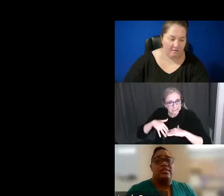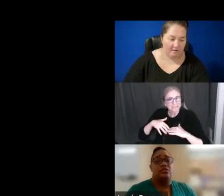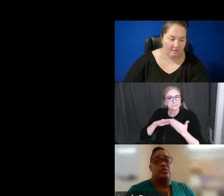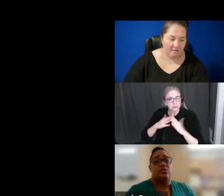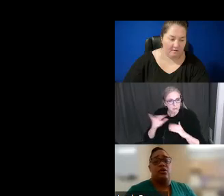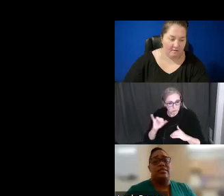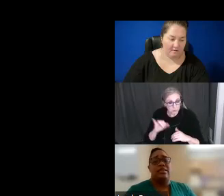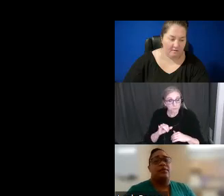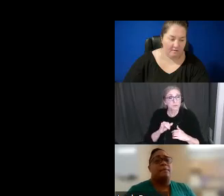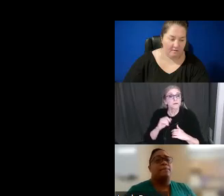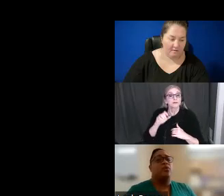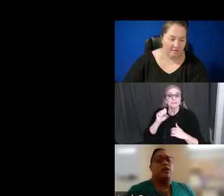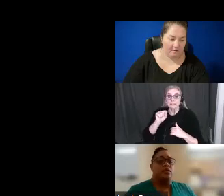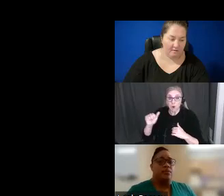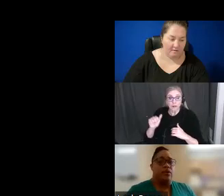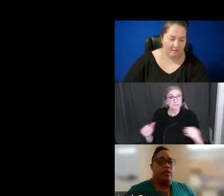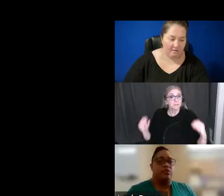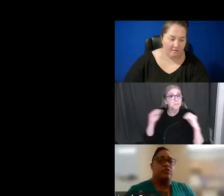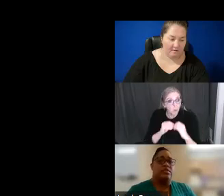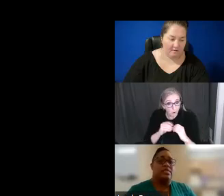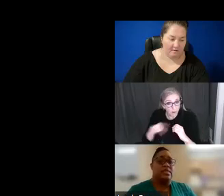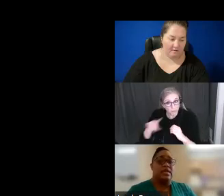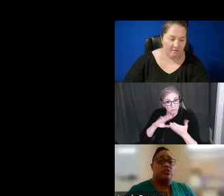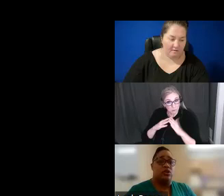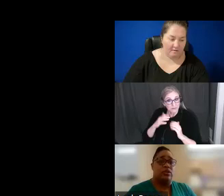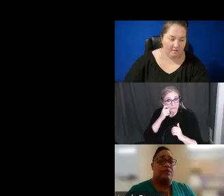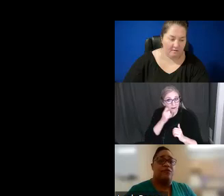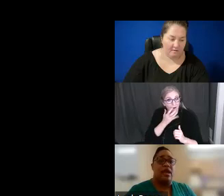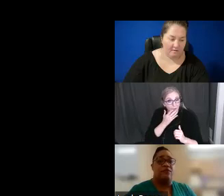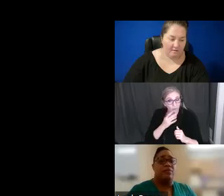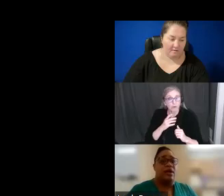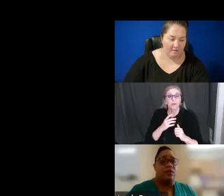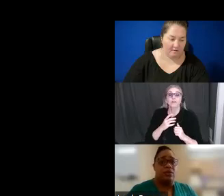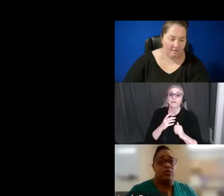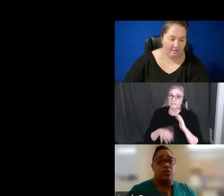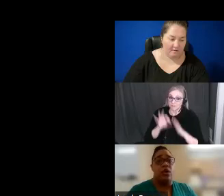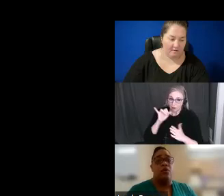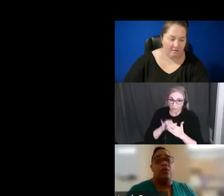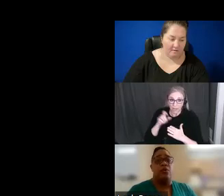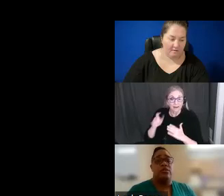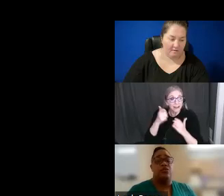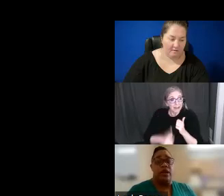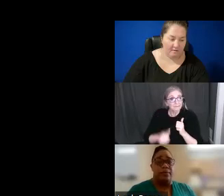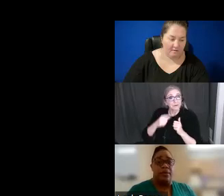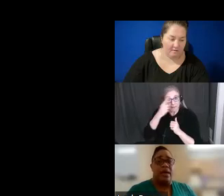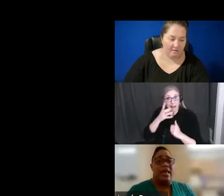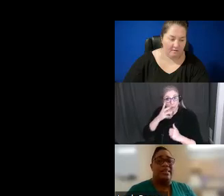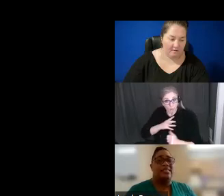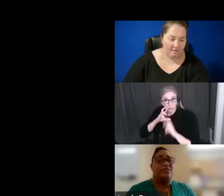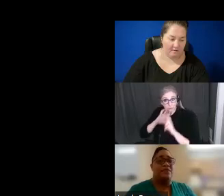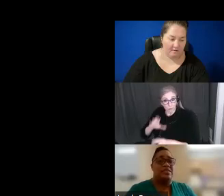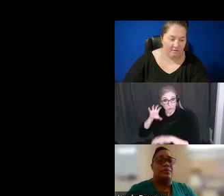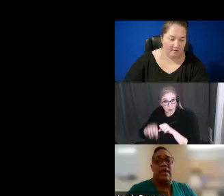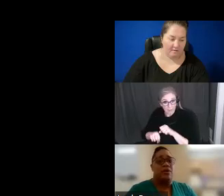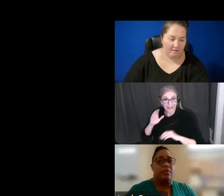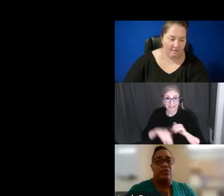color, sexual assault is even more underreported. So statistics have shown that for every Black woman who reports rape, at